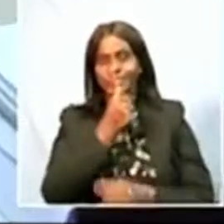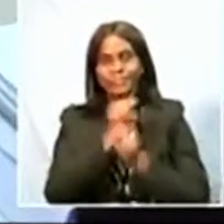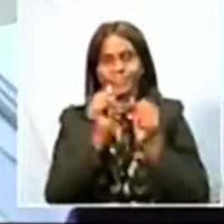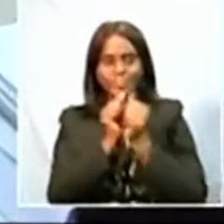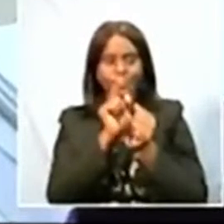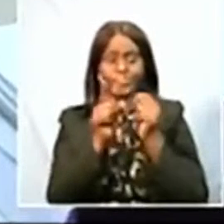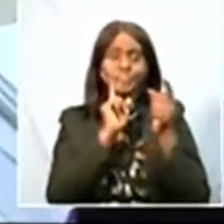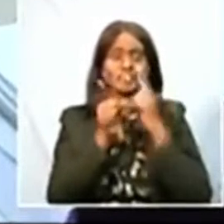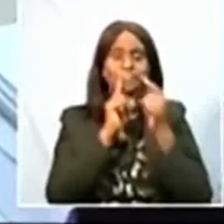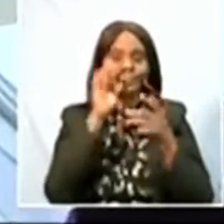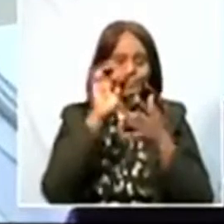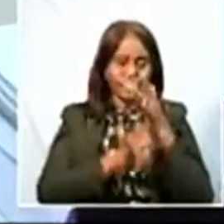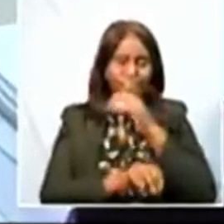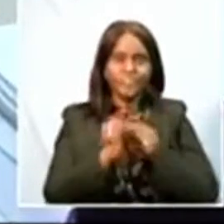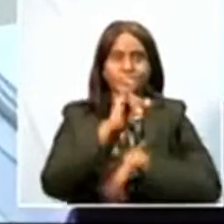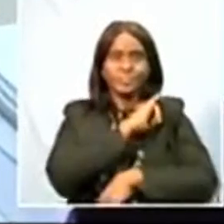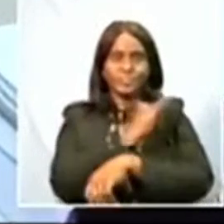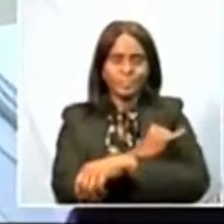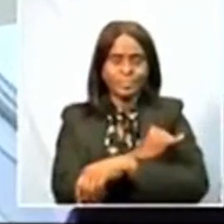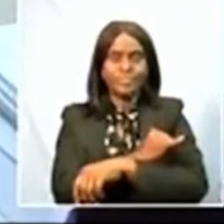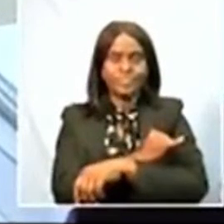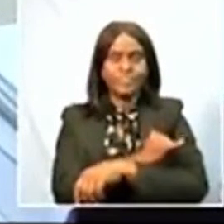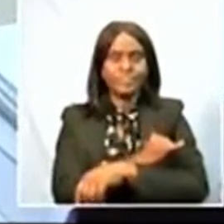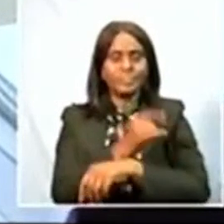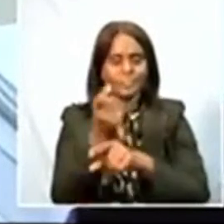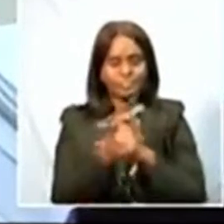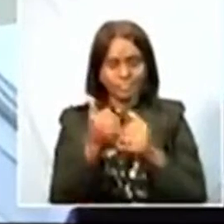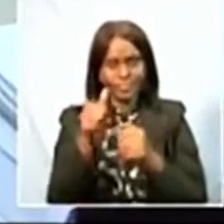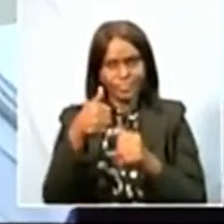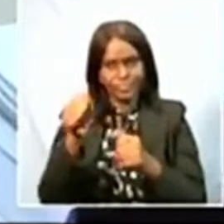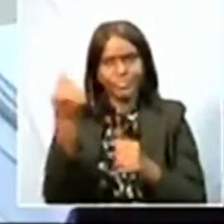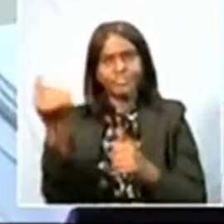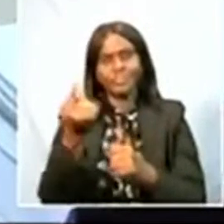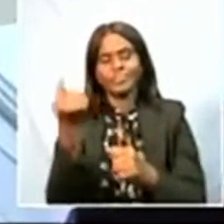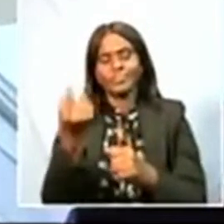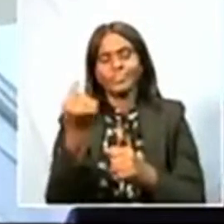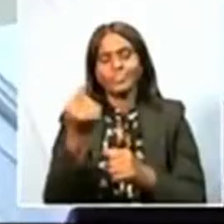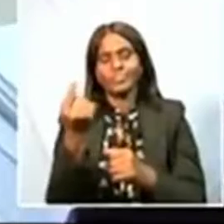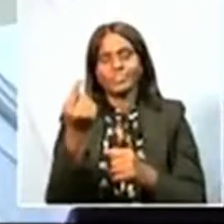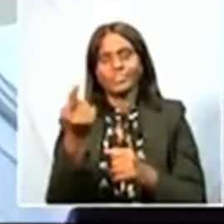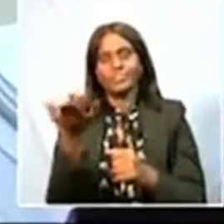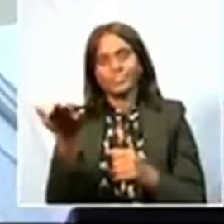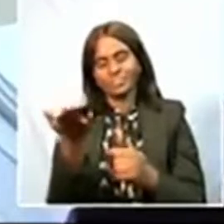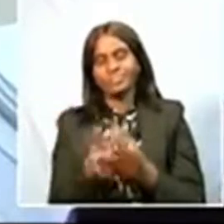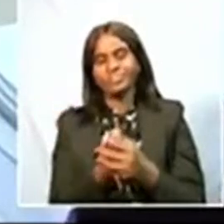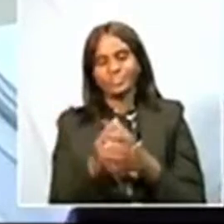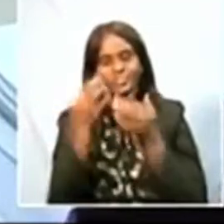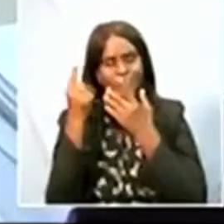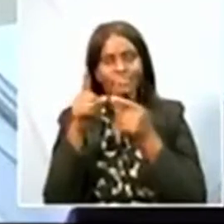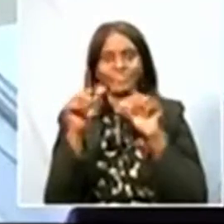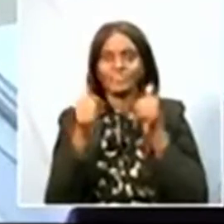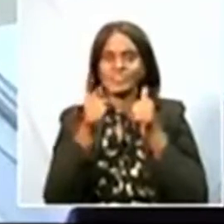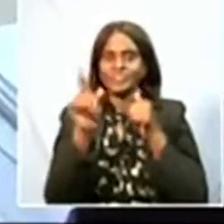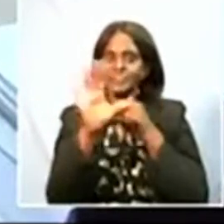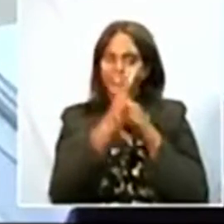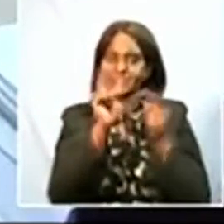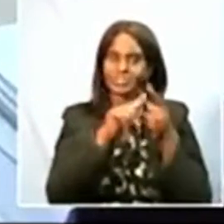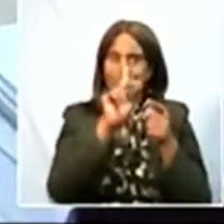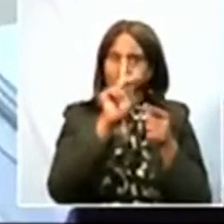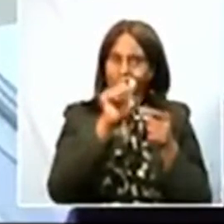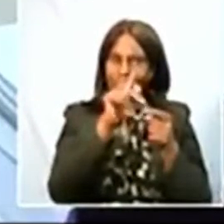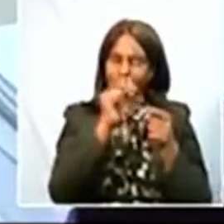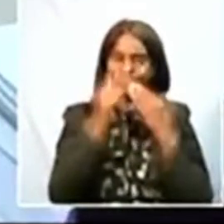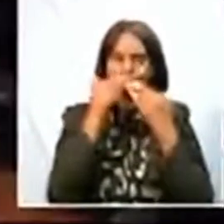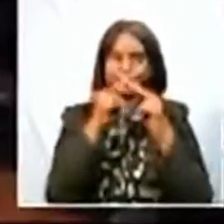that said, I would like to withdraw the immunity. From now on, you are on your own. I wish you well as you go back to KAPUTA. Thank you